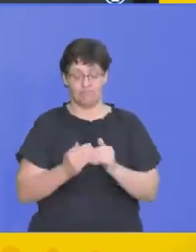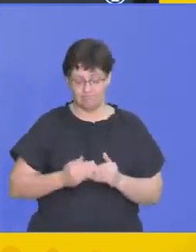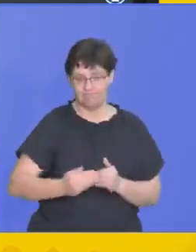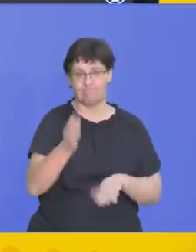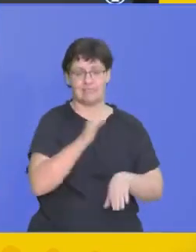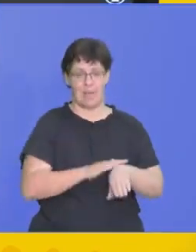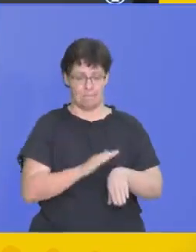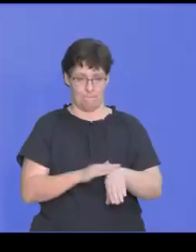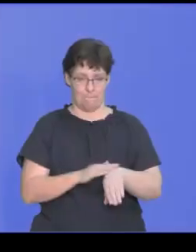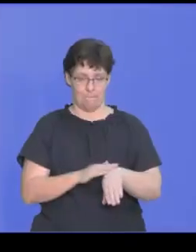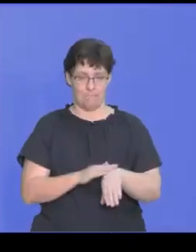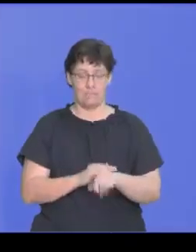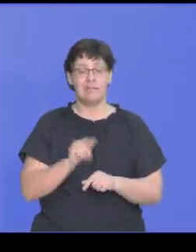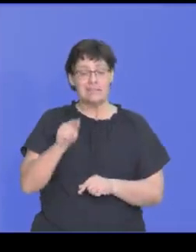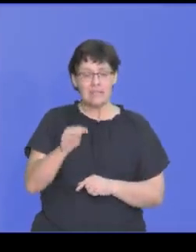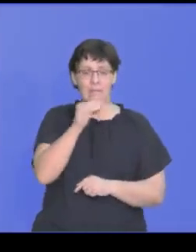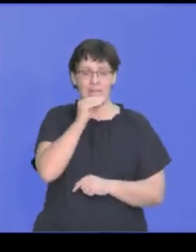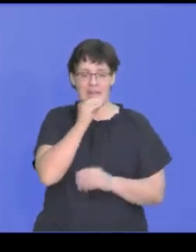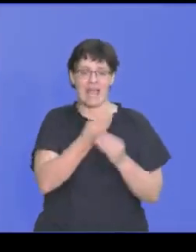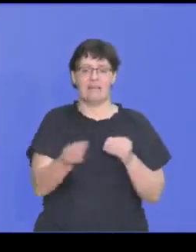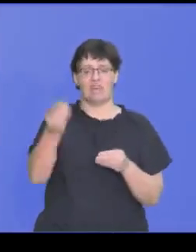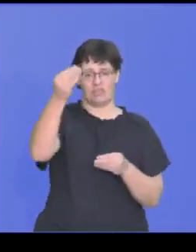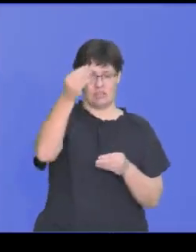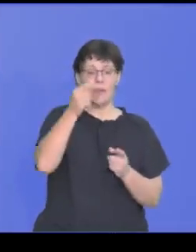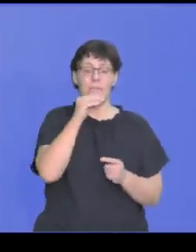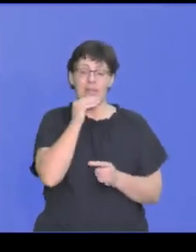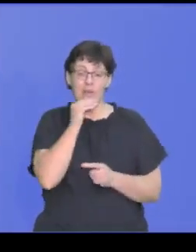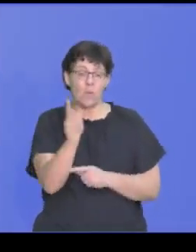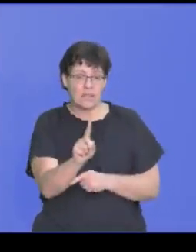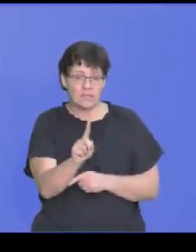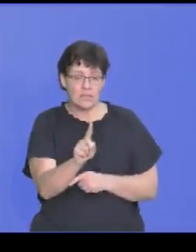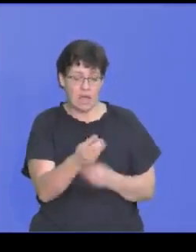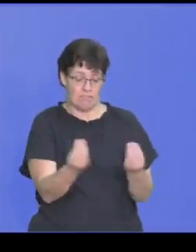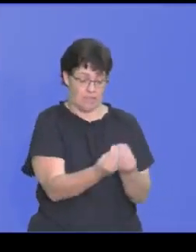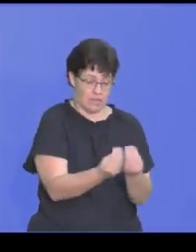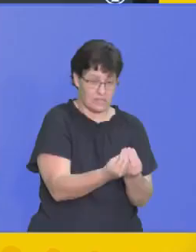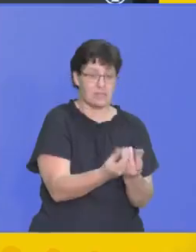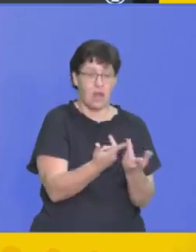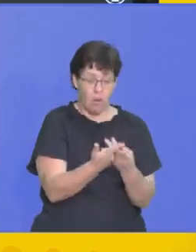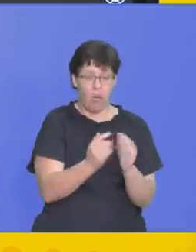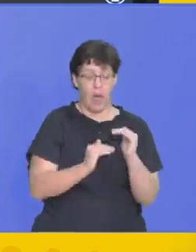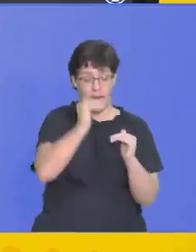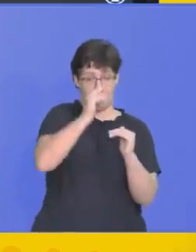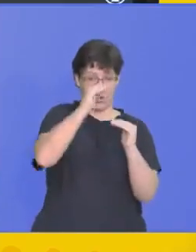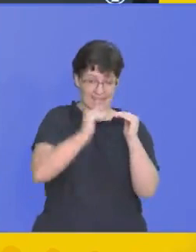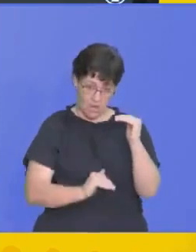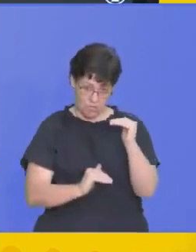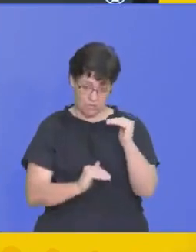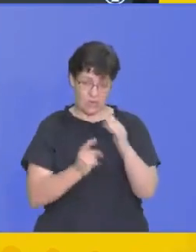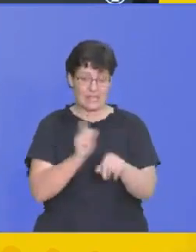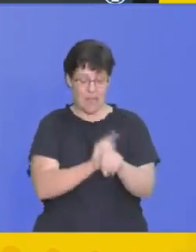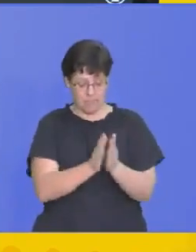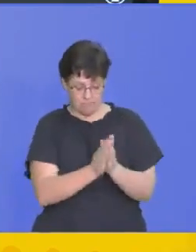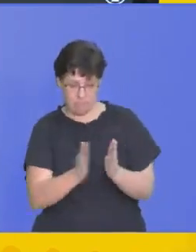time? And that is what the meaning of inflation is how much have goods gone up or down over a period of